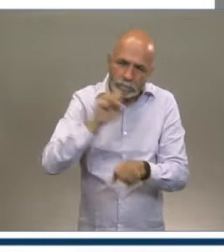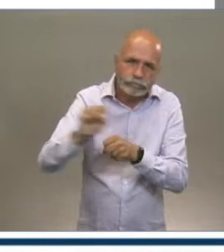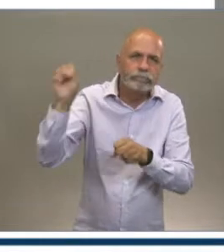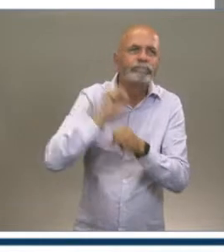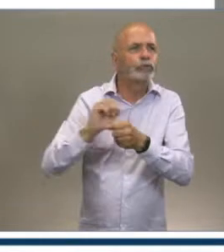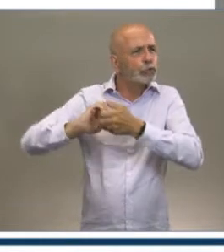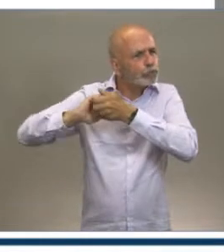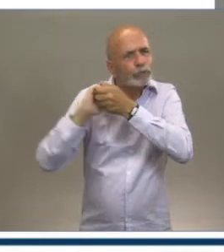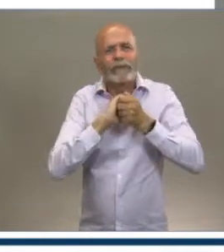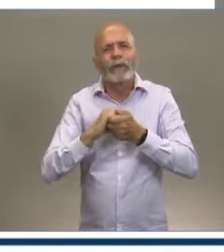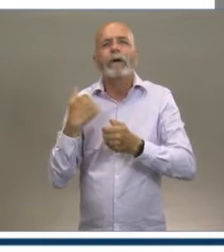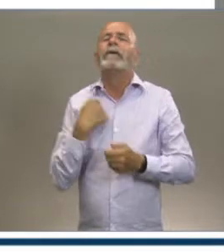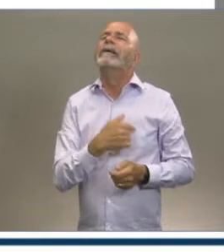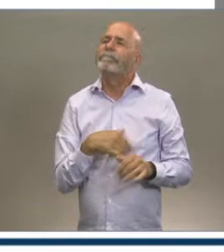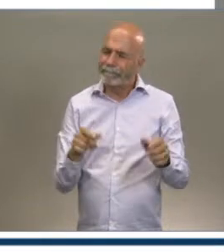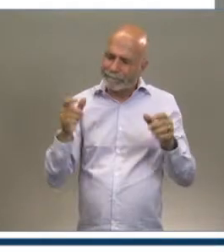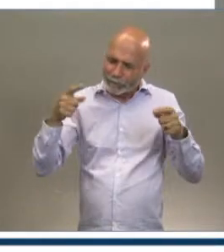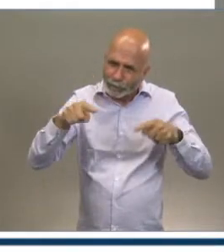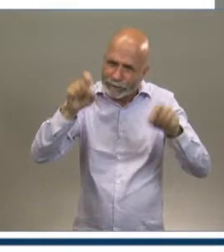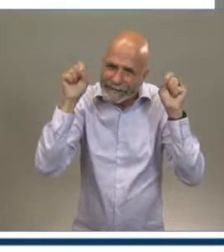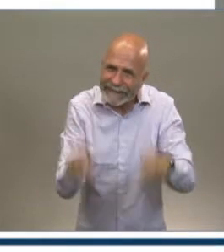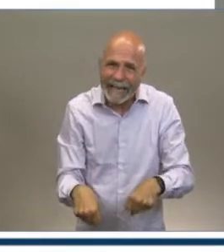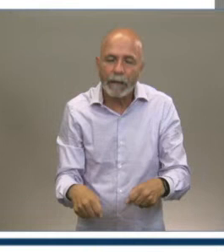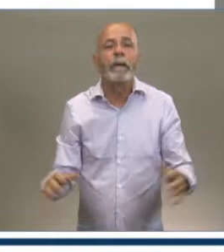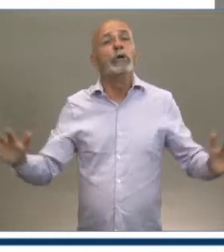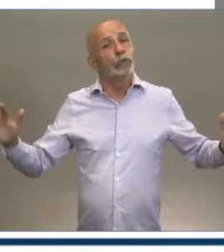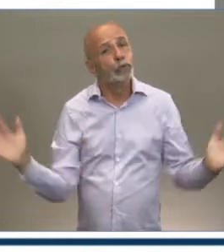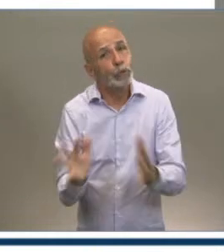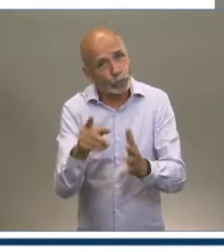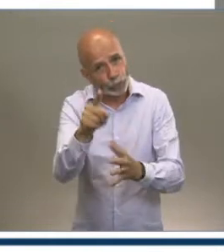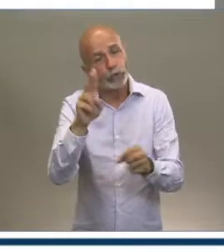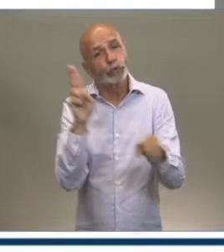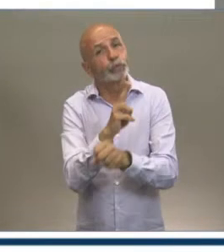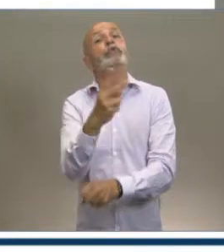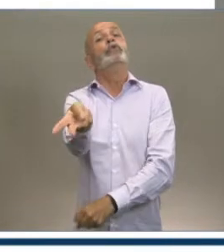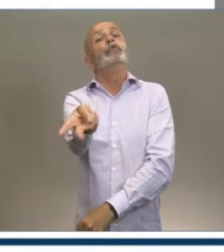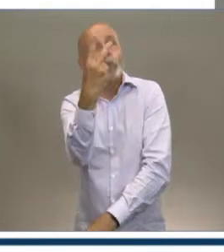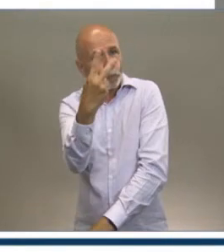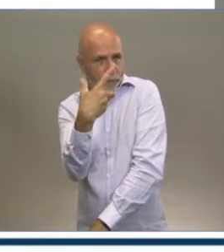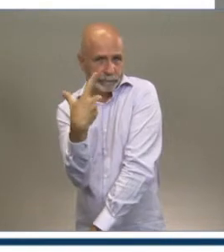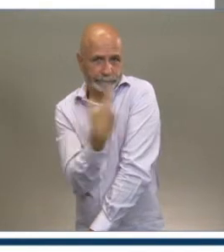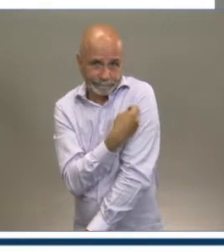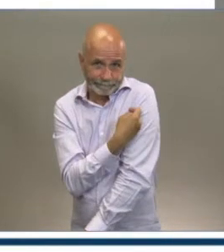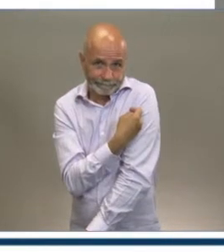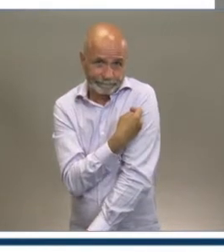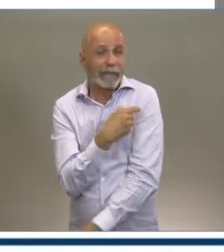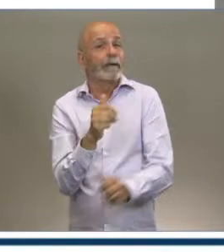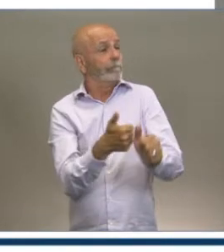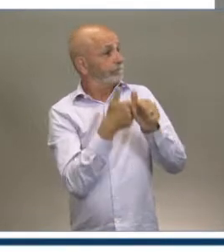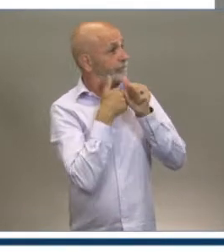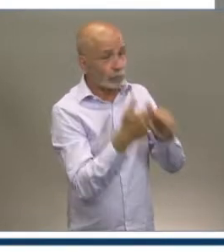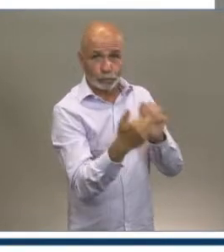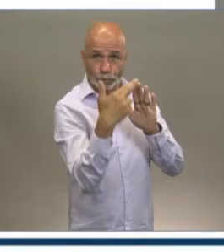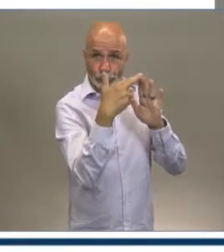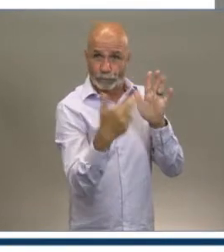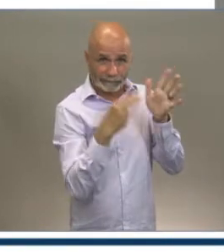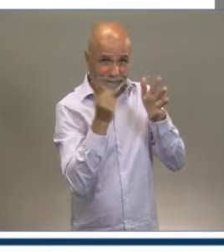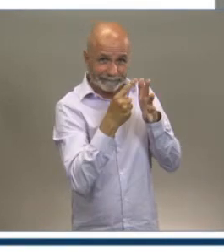vaccinated. So get your vaccine twice and follow public health measures, and let's have a great summer